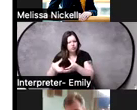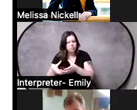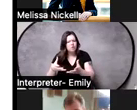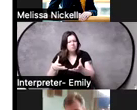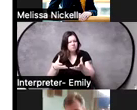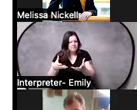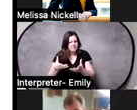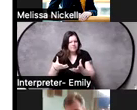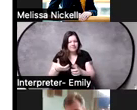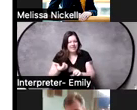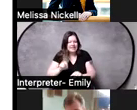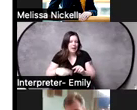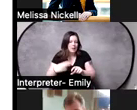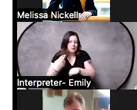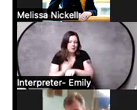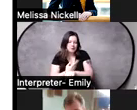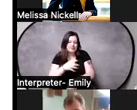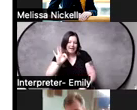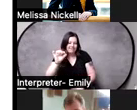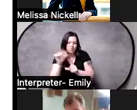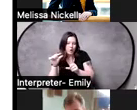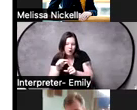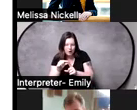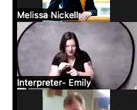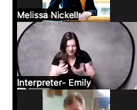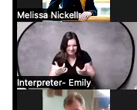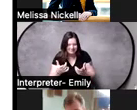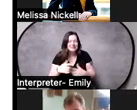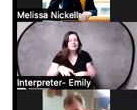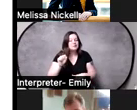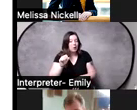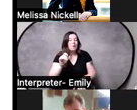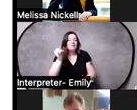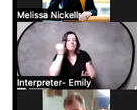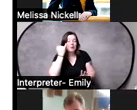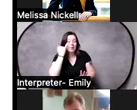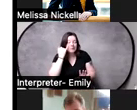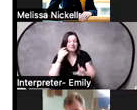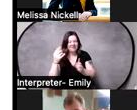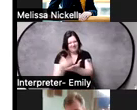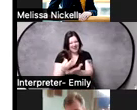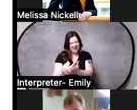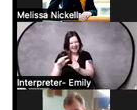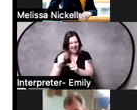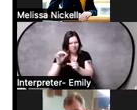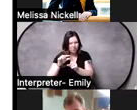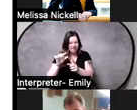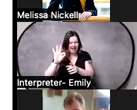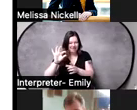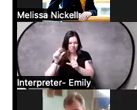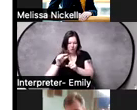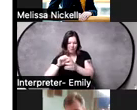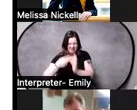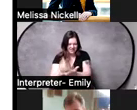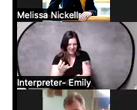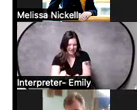to use the F word when grants are being discussed. So if anyone says funding, the SRO or the chair will stop them in their tracks. Say,